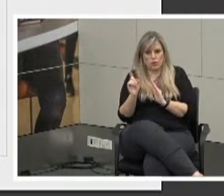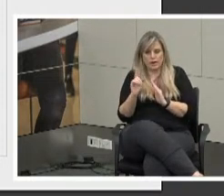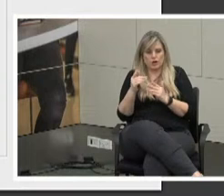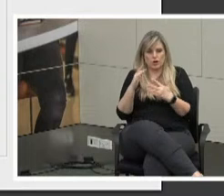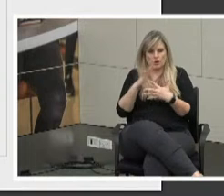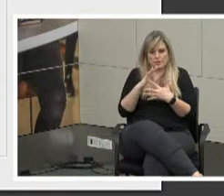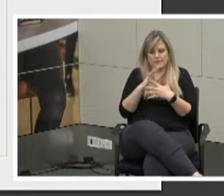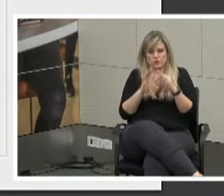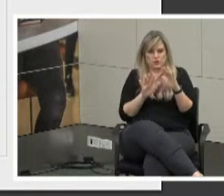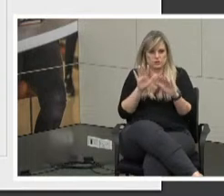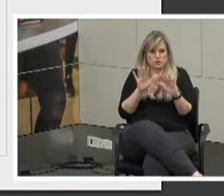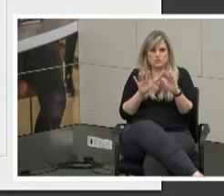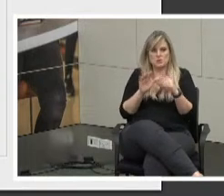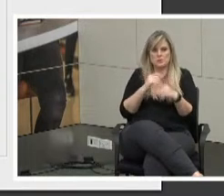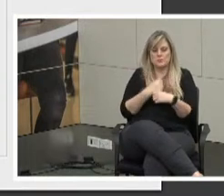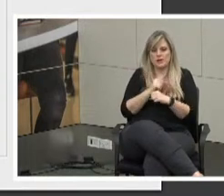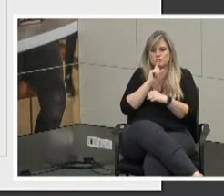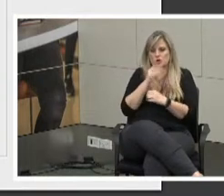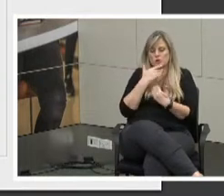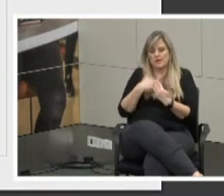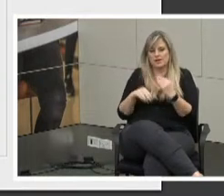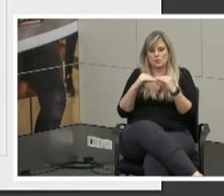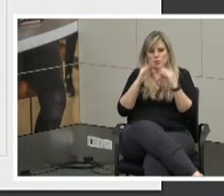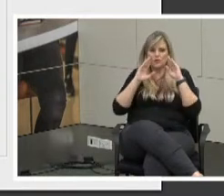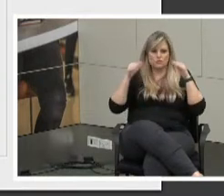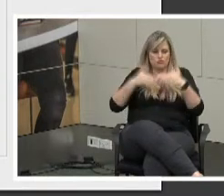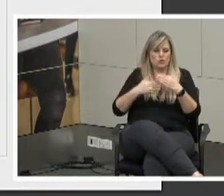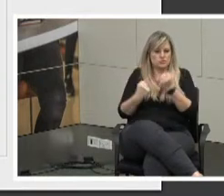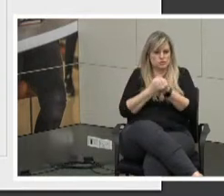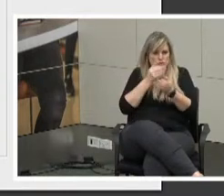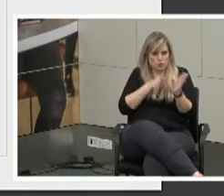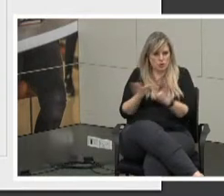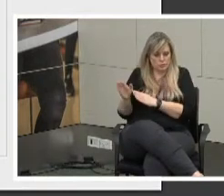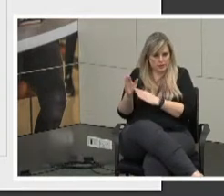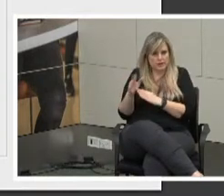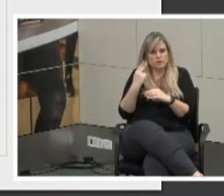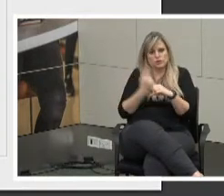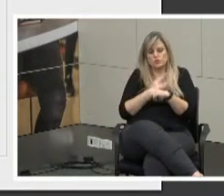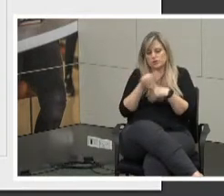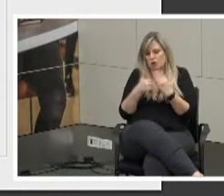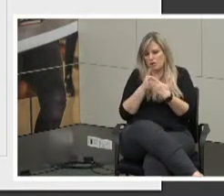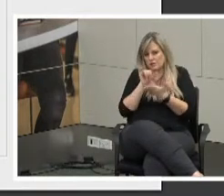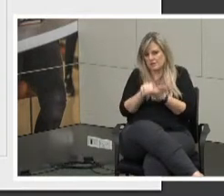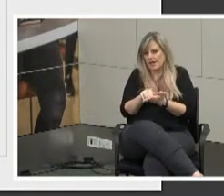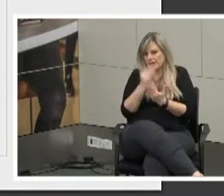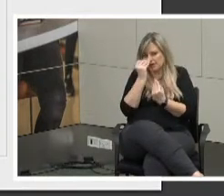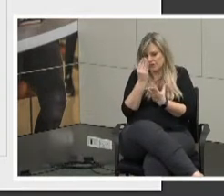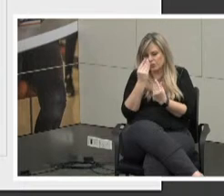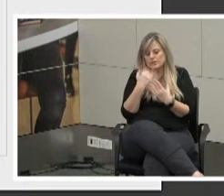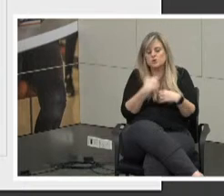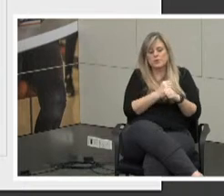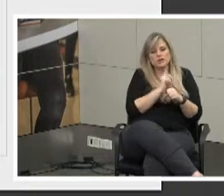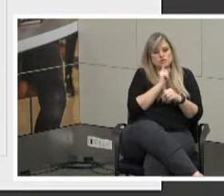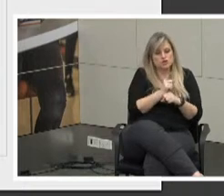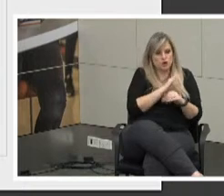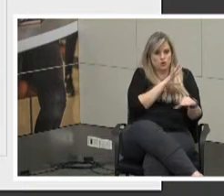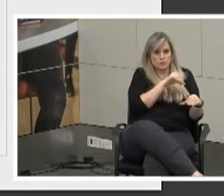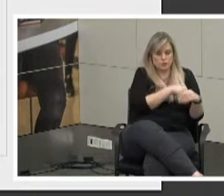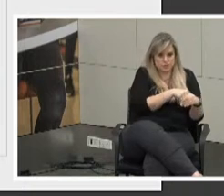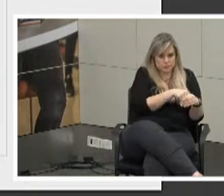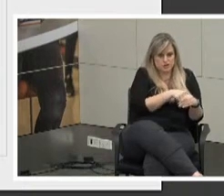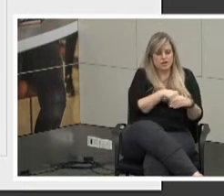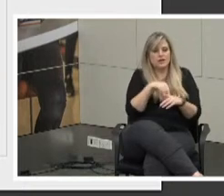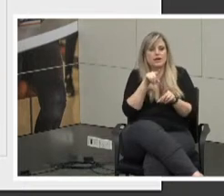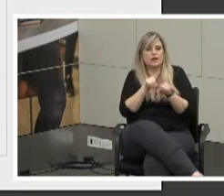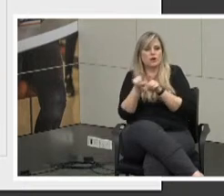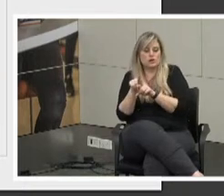ensure there's a much more targeted support plan based on the results of that information um and so really just ensuring both participation uh